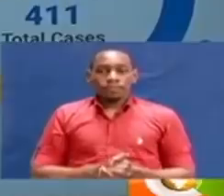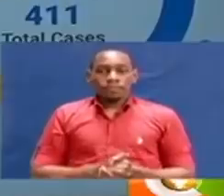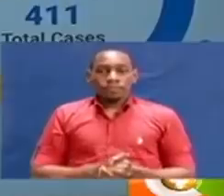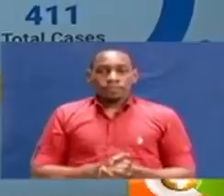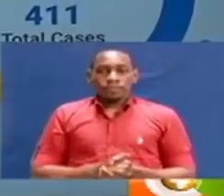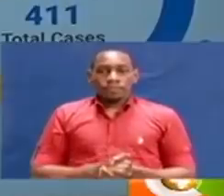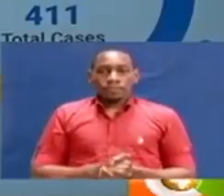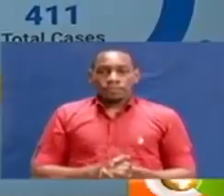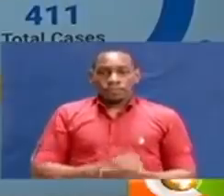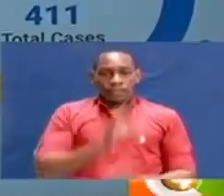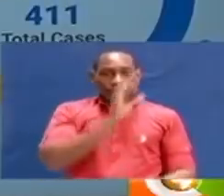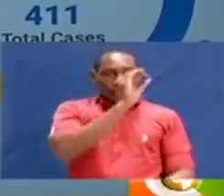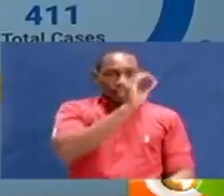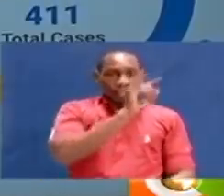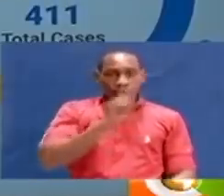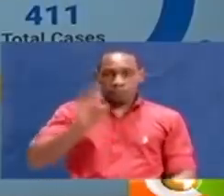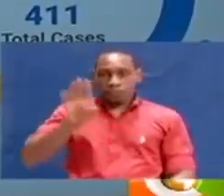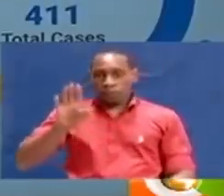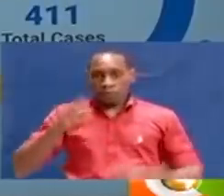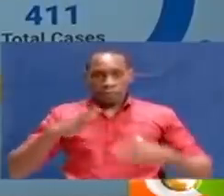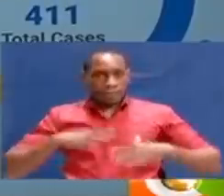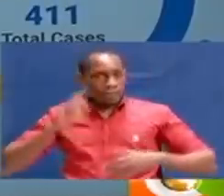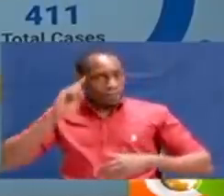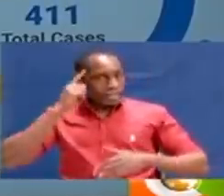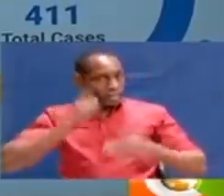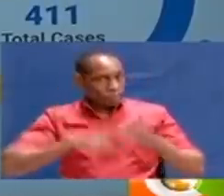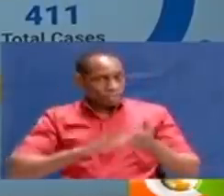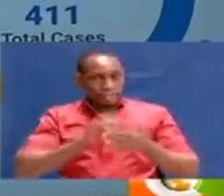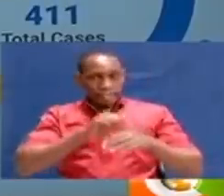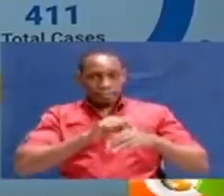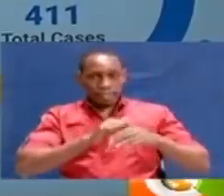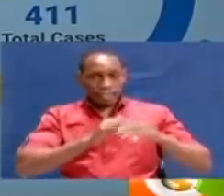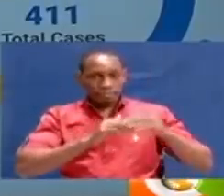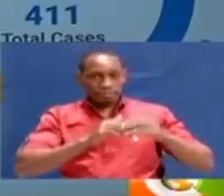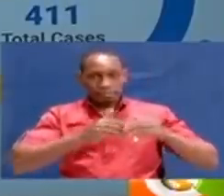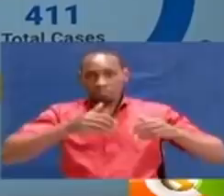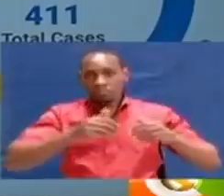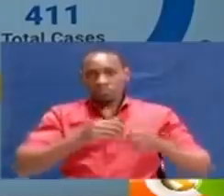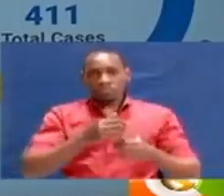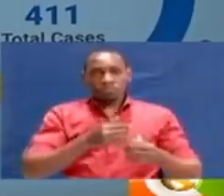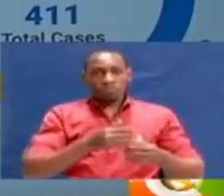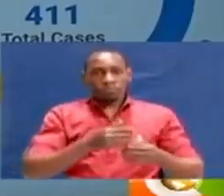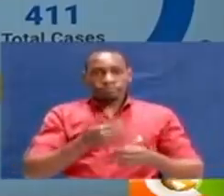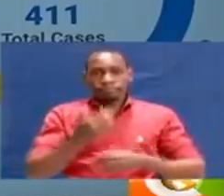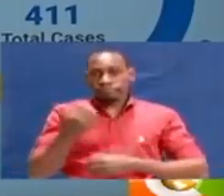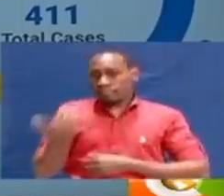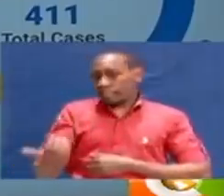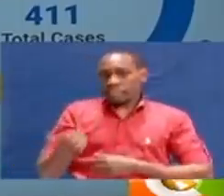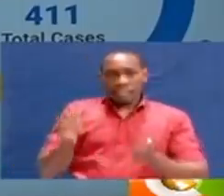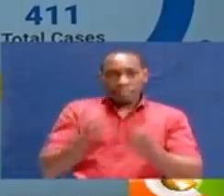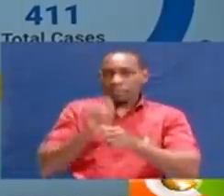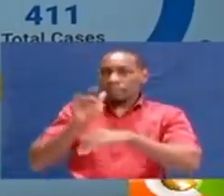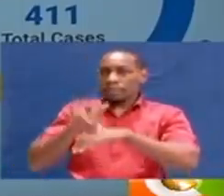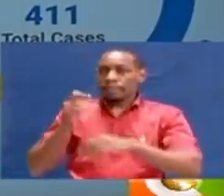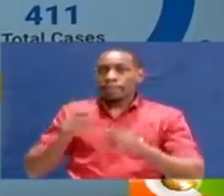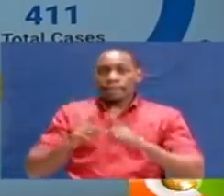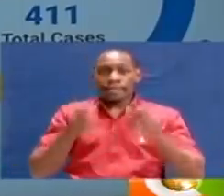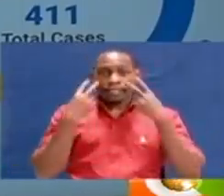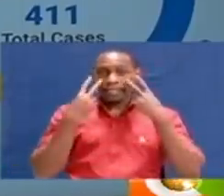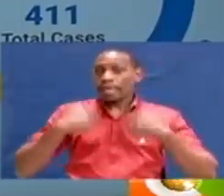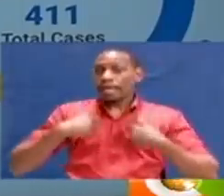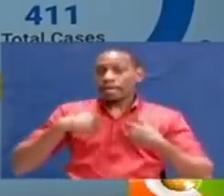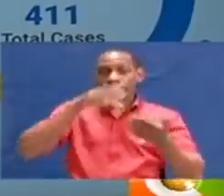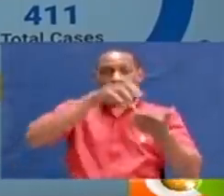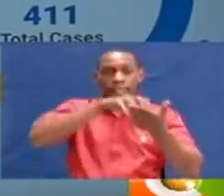0 to 4, people think that when you are young, you can't get the disease. But you can see that we have cases